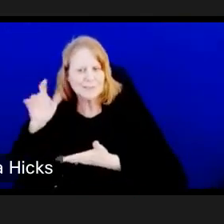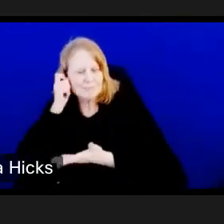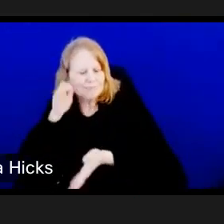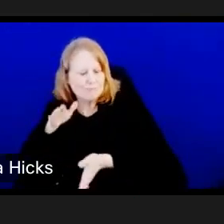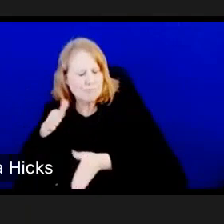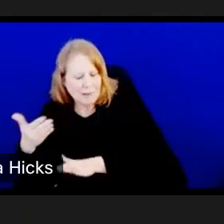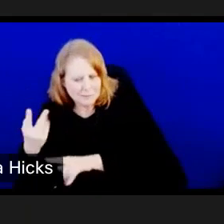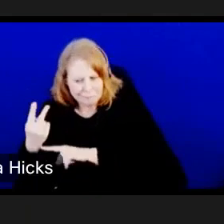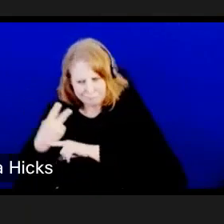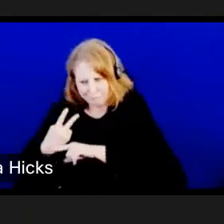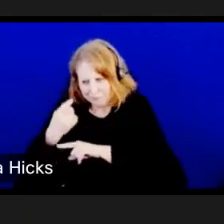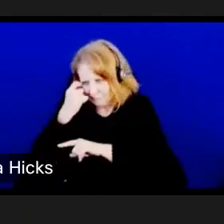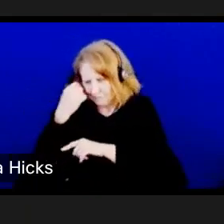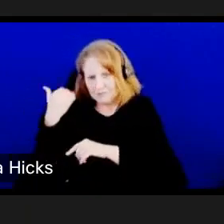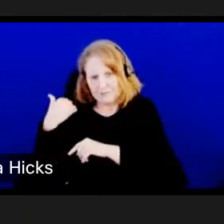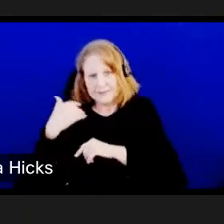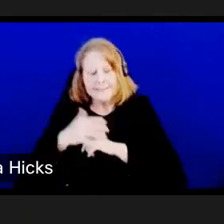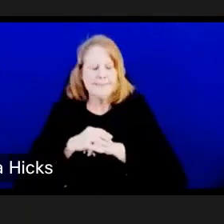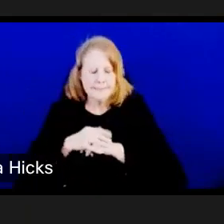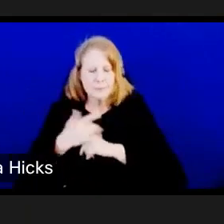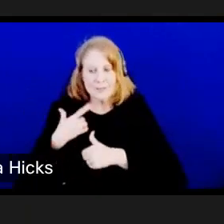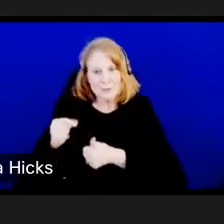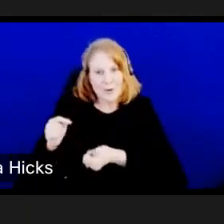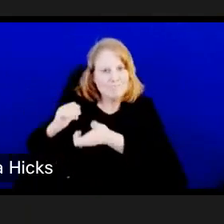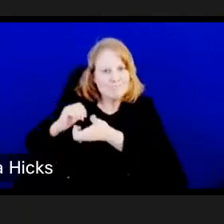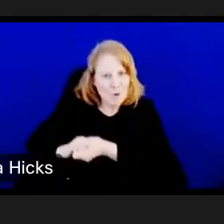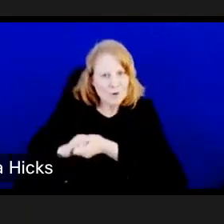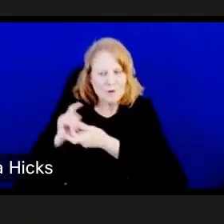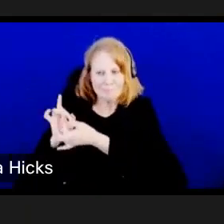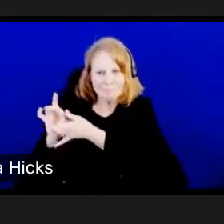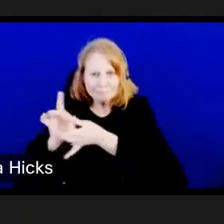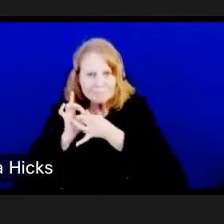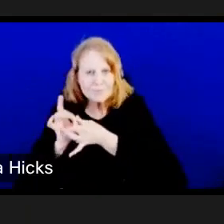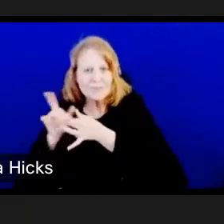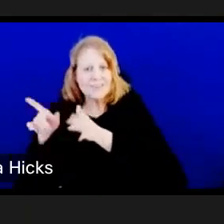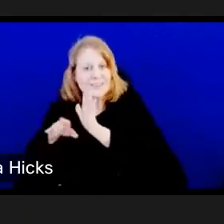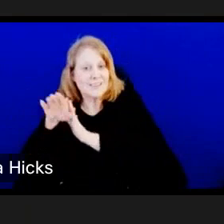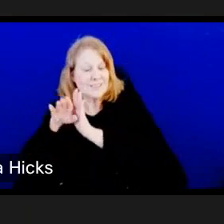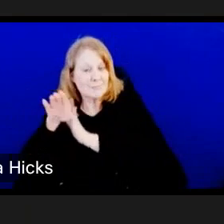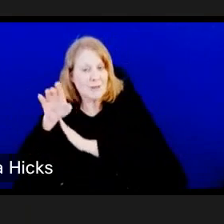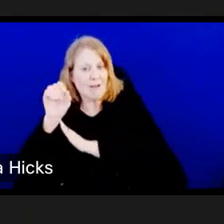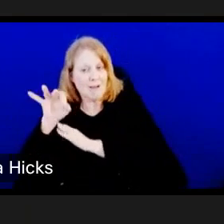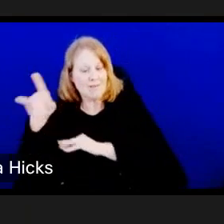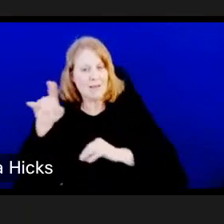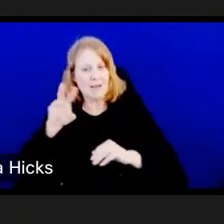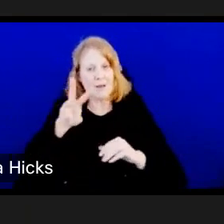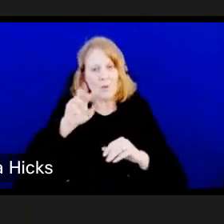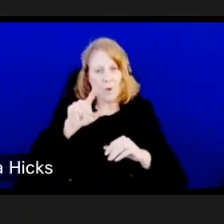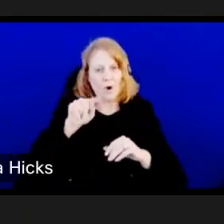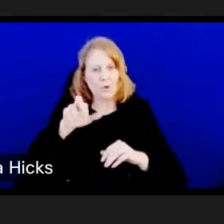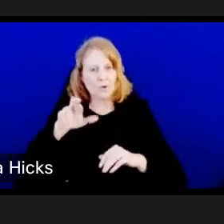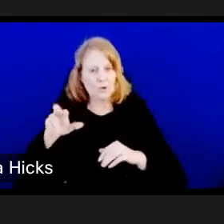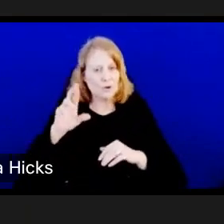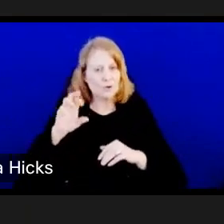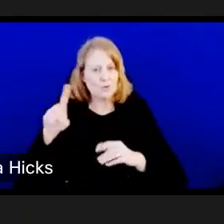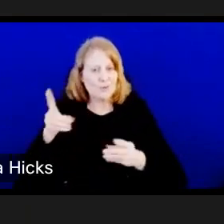that we were doing and trying to partner and collaborate with the ongoing development of the Walter Reed campus. And so we'll continue, and again,